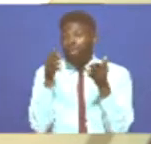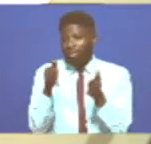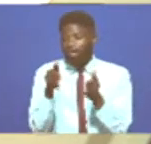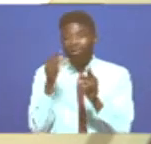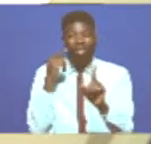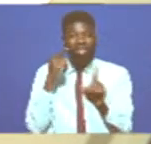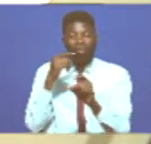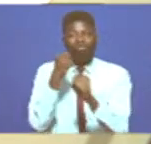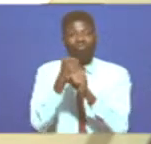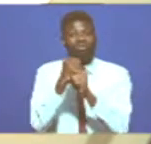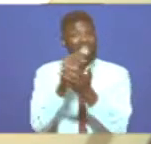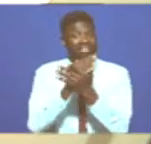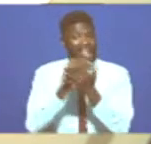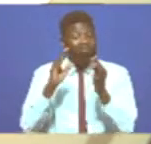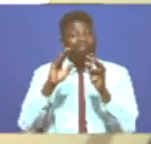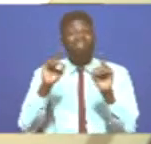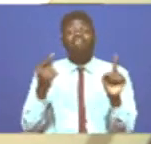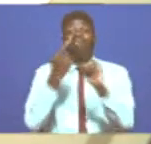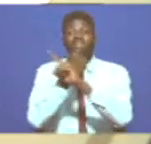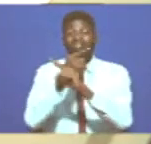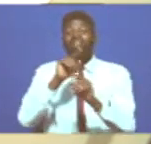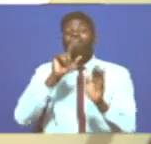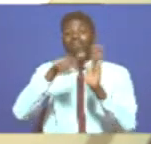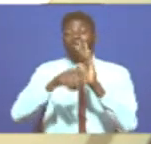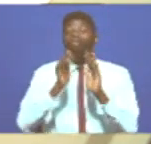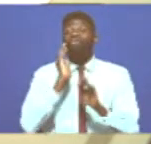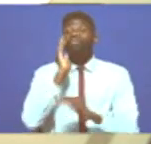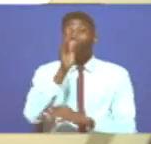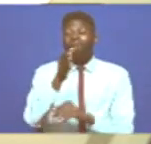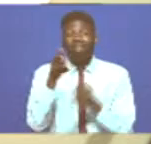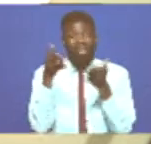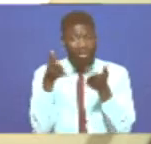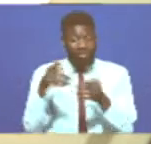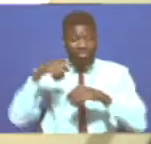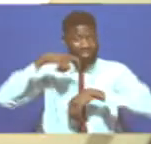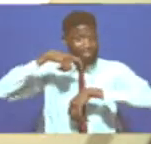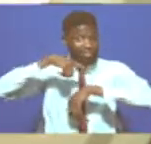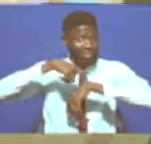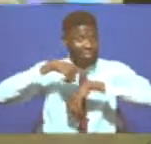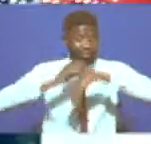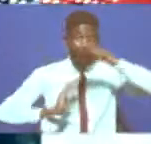So let's do that later on. But for now, it's time for the highlights.